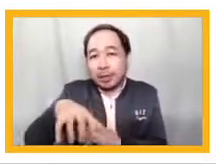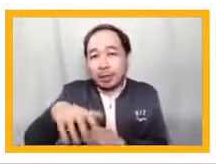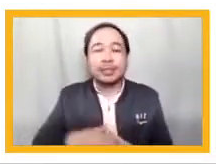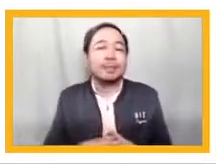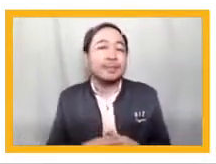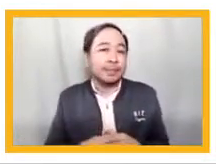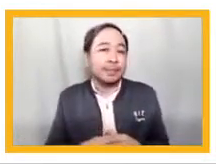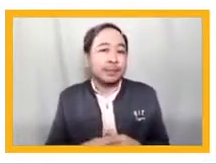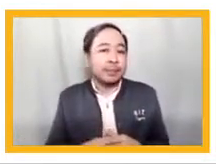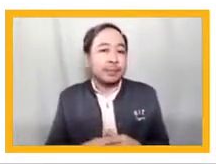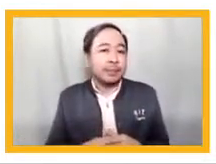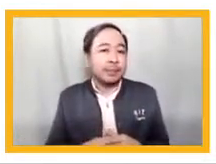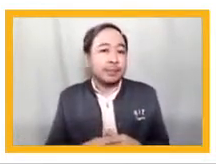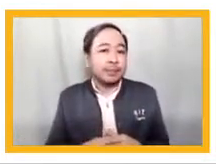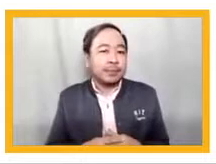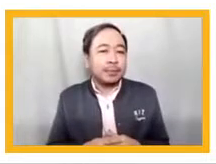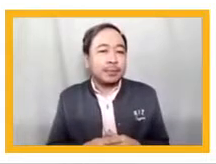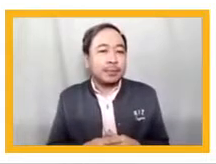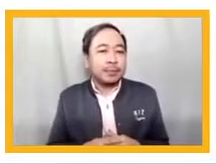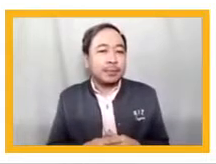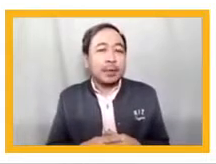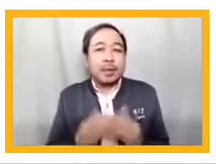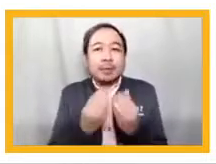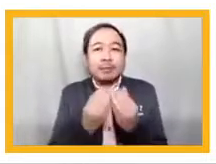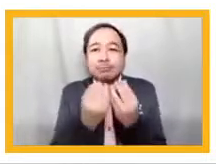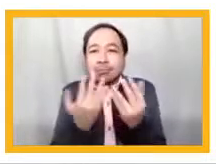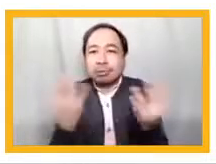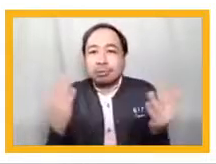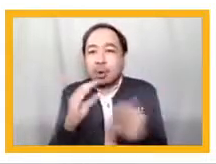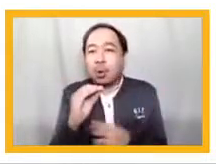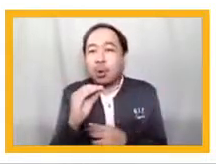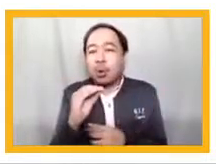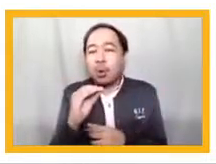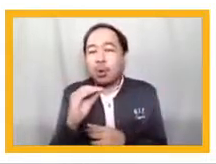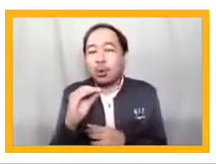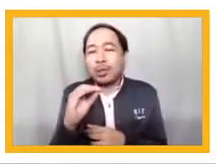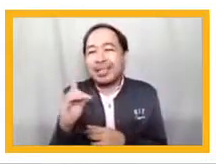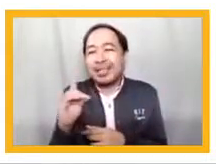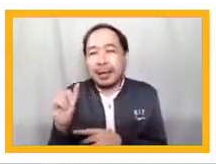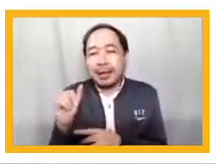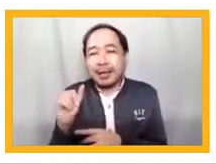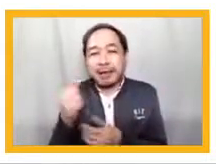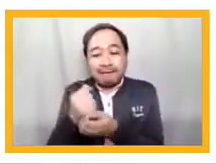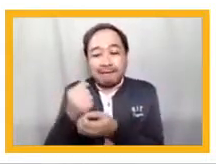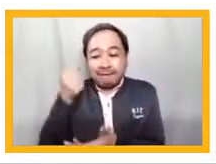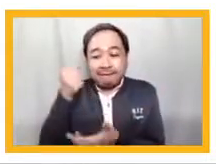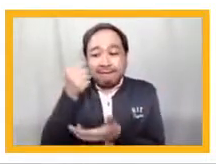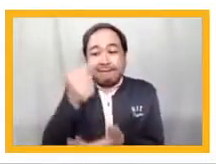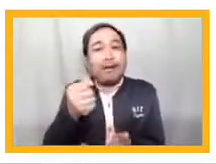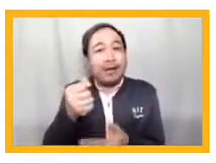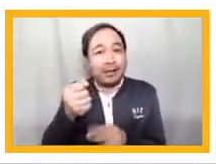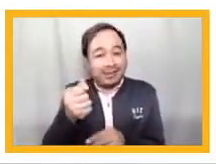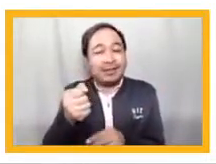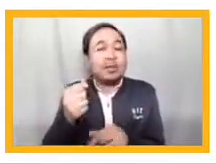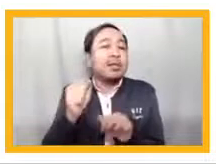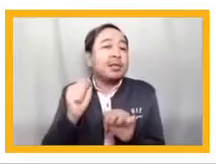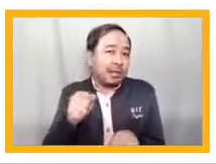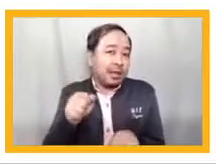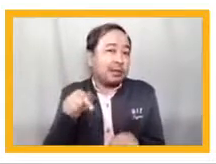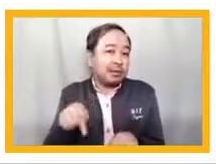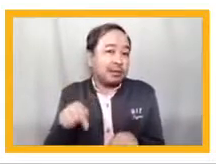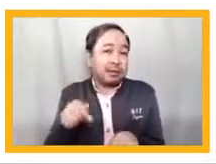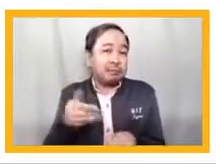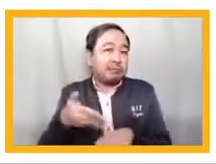fund, ODA fund in Korea. So I think this ODA fund can be utilized for